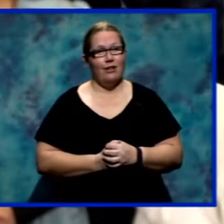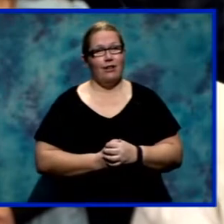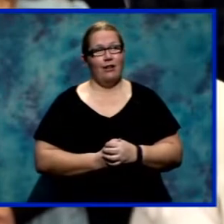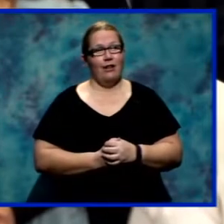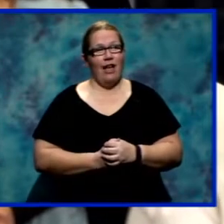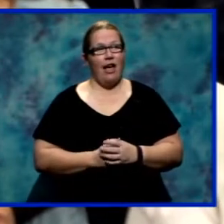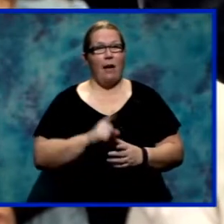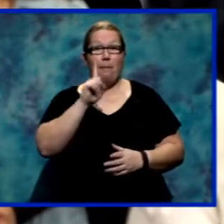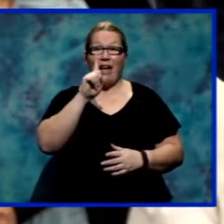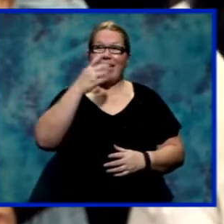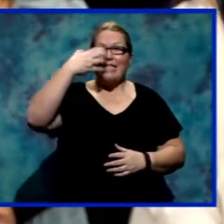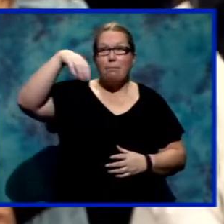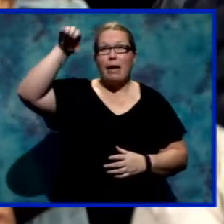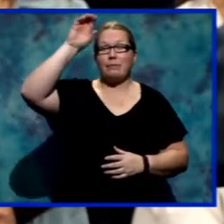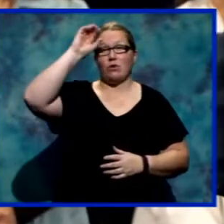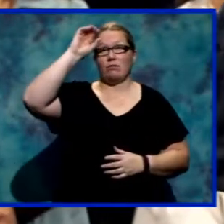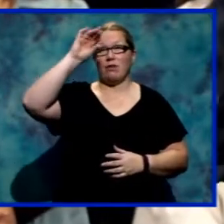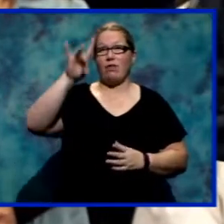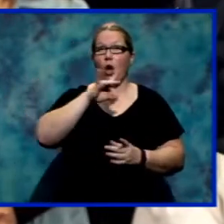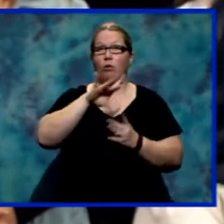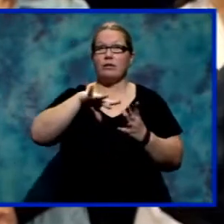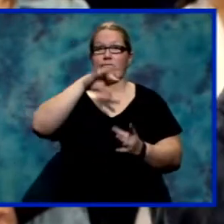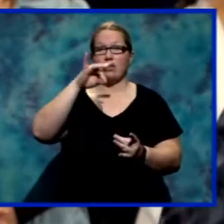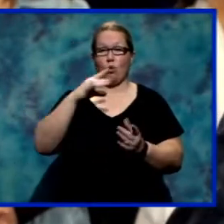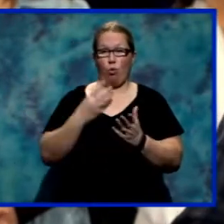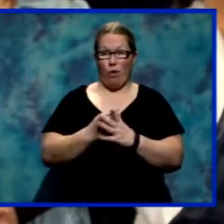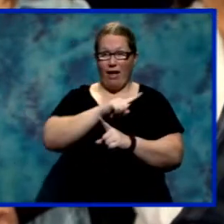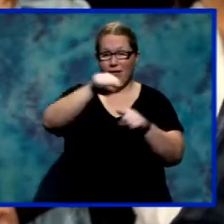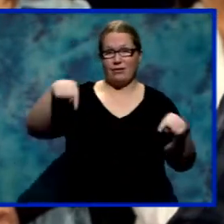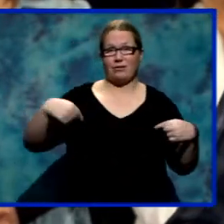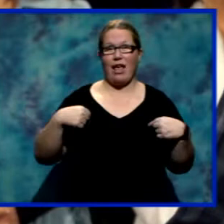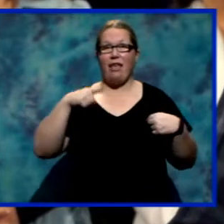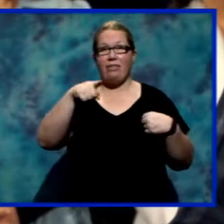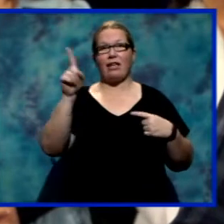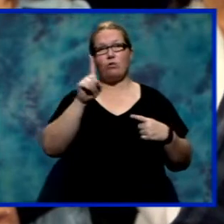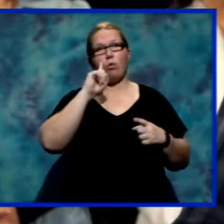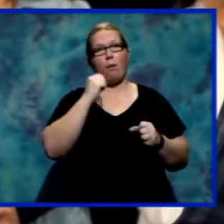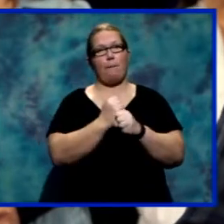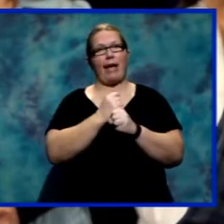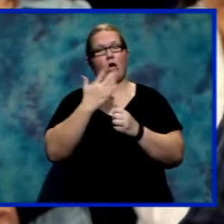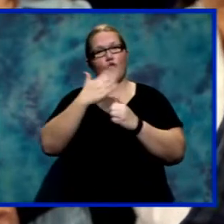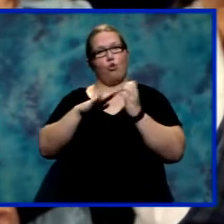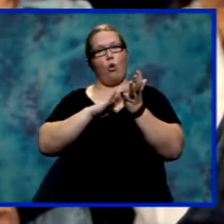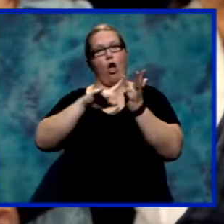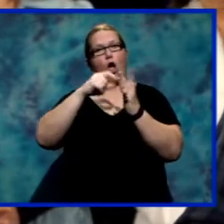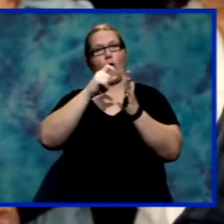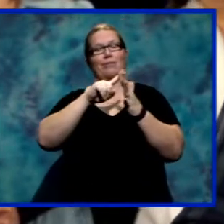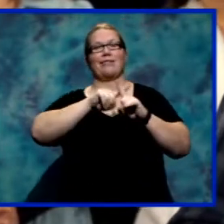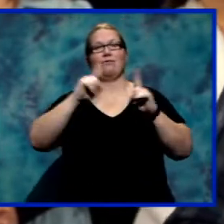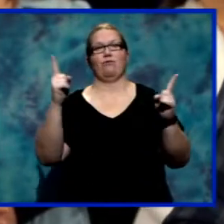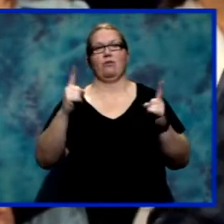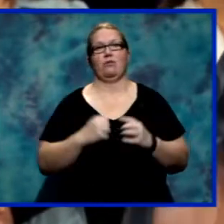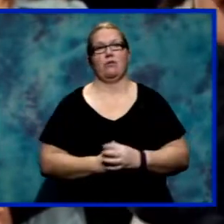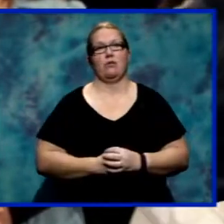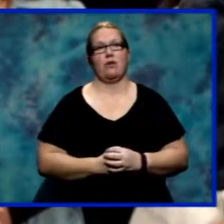It's the baptism of the Holy Spirit amongst you and me. That's what's going to make New Hope different. That's what's going to bring people here.